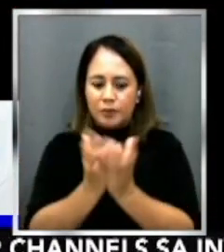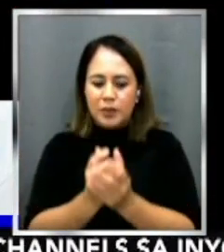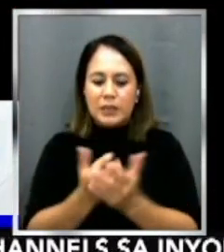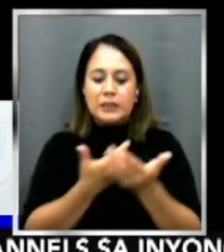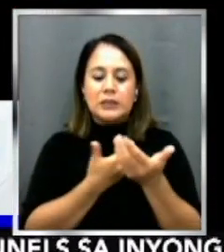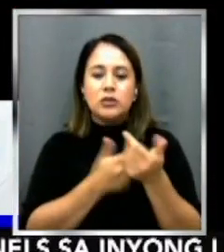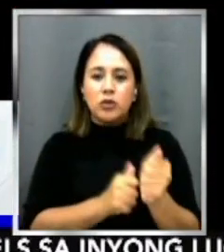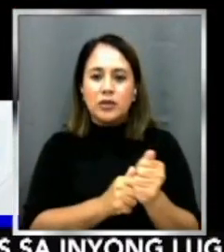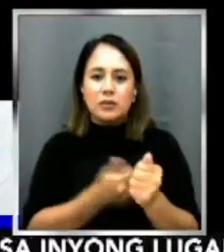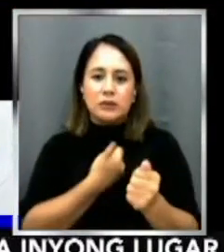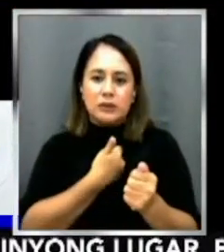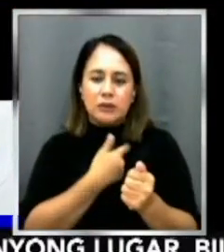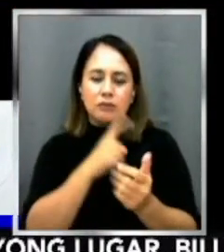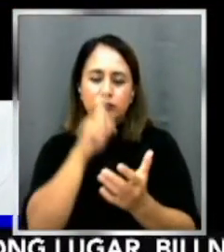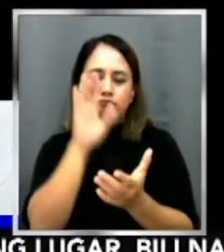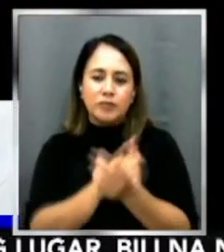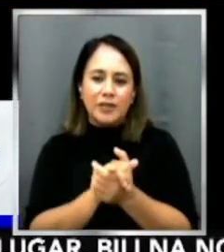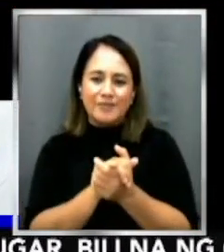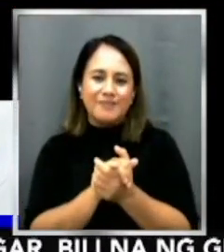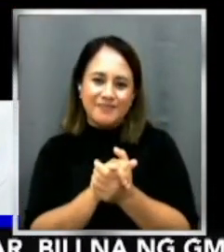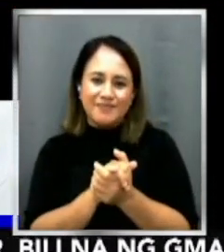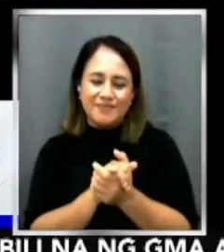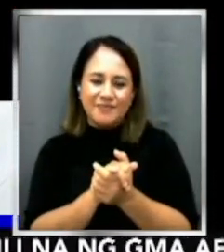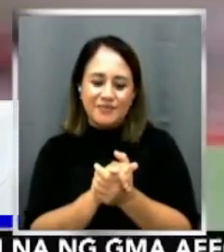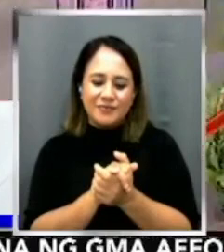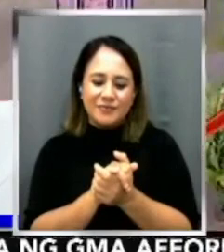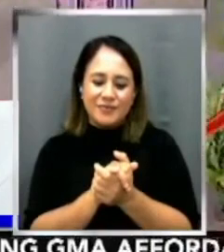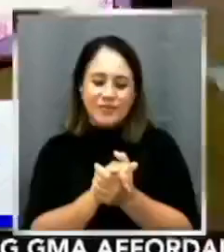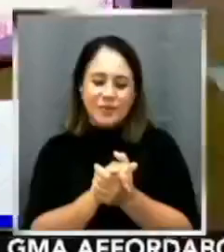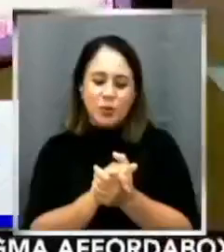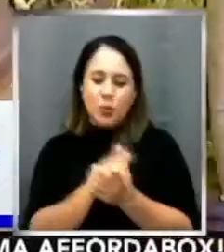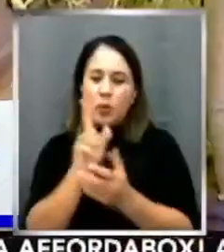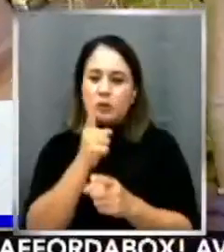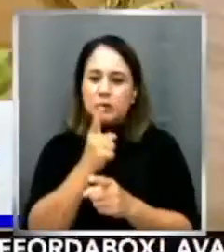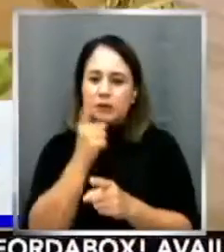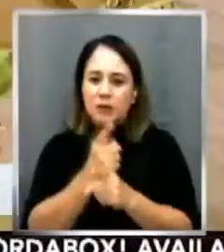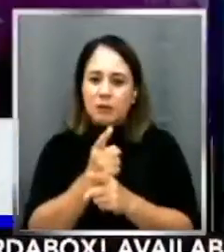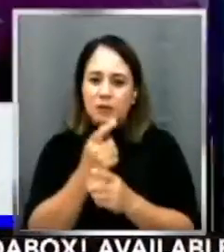to believe in, you know, the right thing.